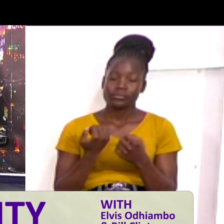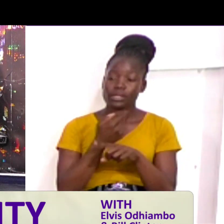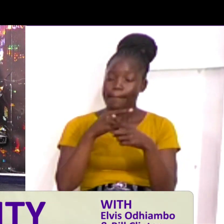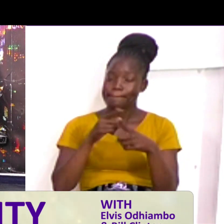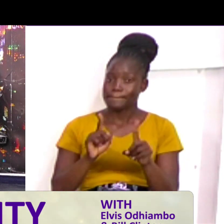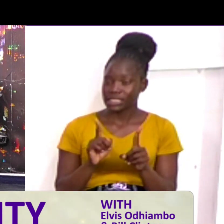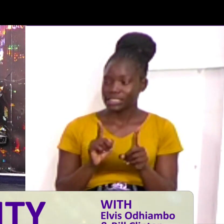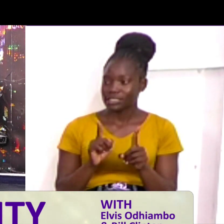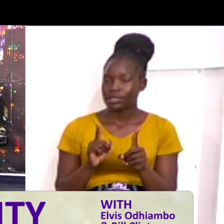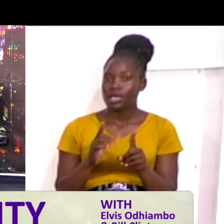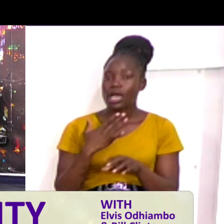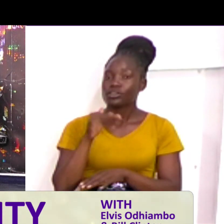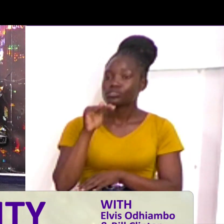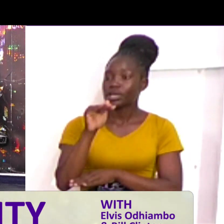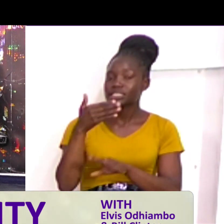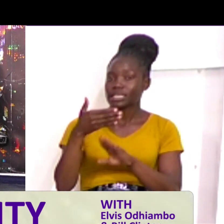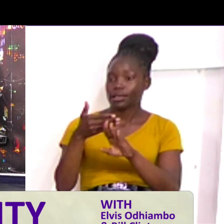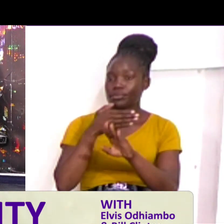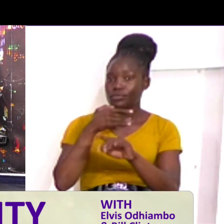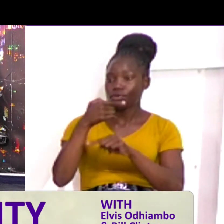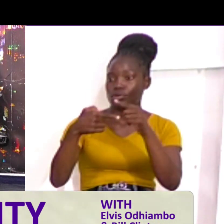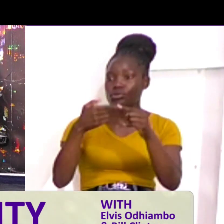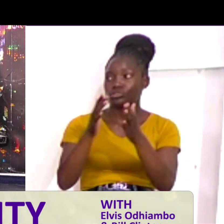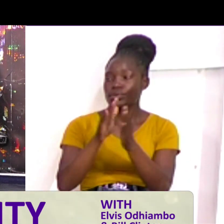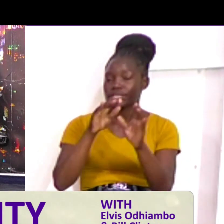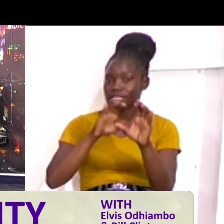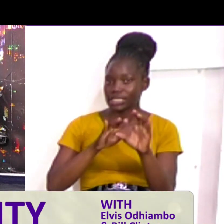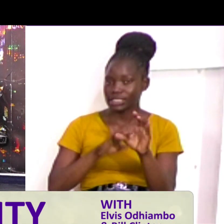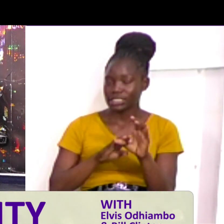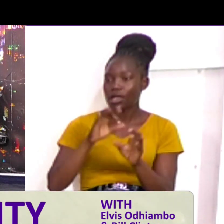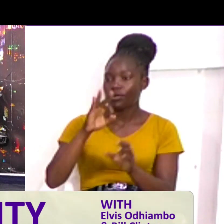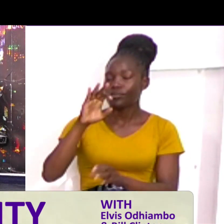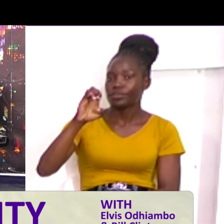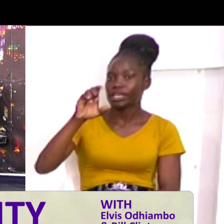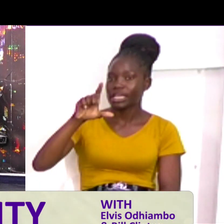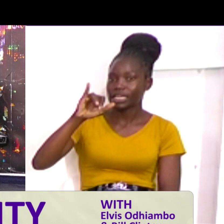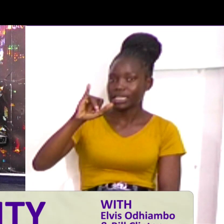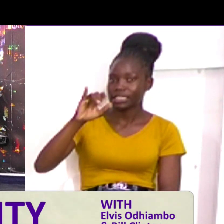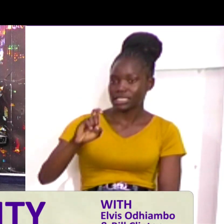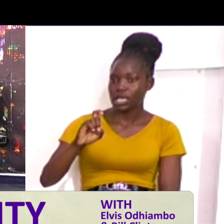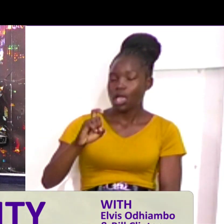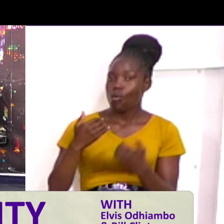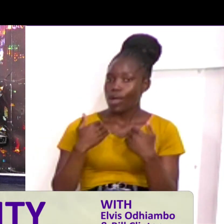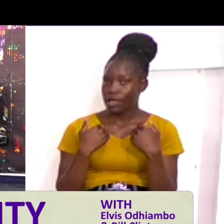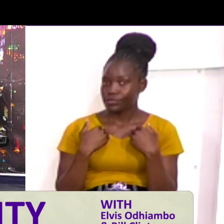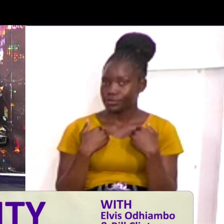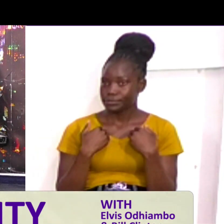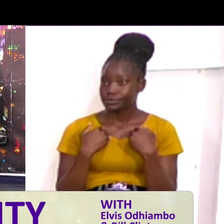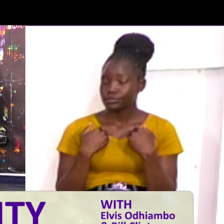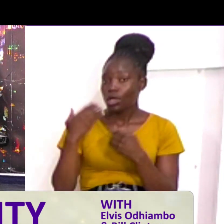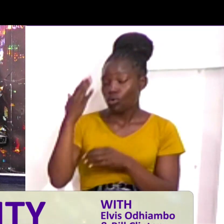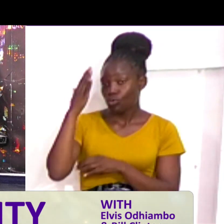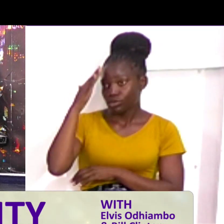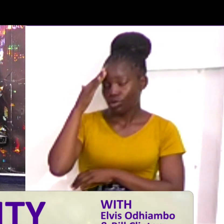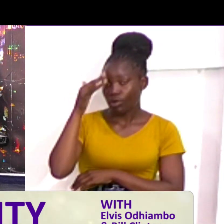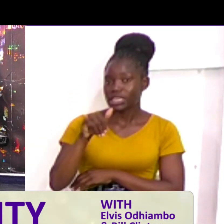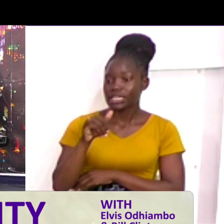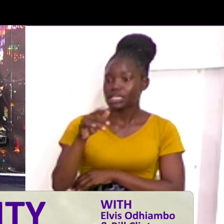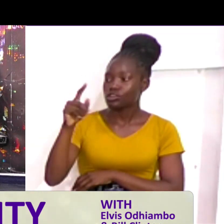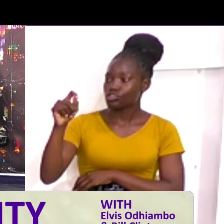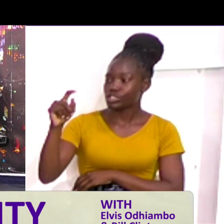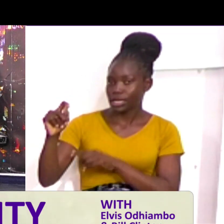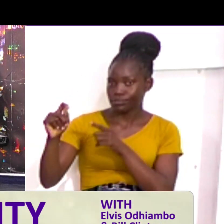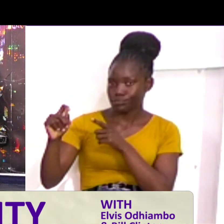But let me just ask you before we proceed to Chelsea, Mr. Felix. Now we have the fact that we know the fact that now